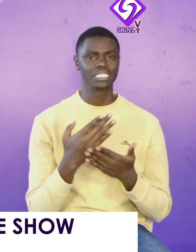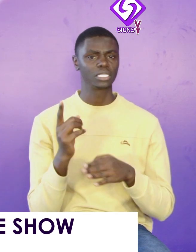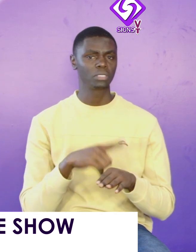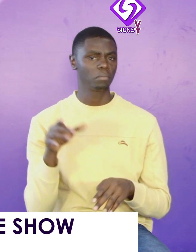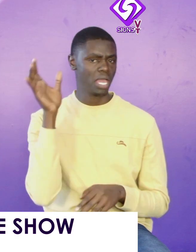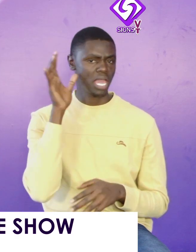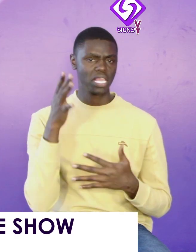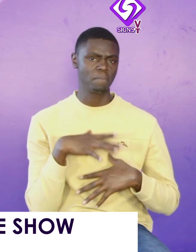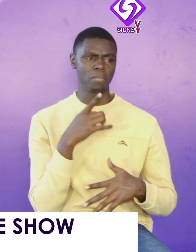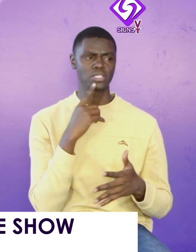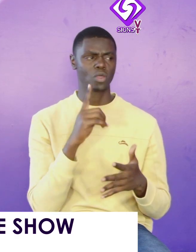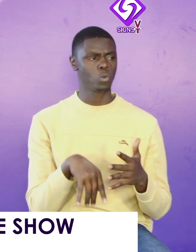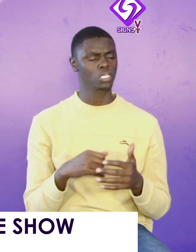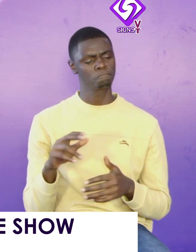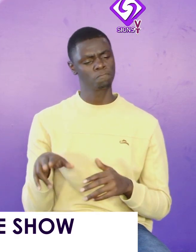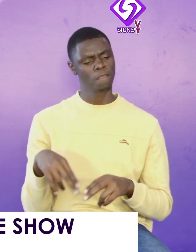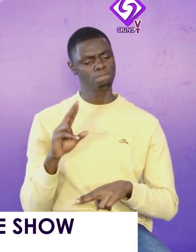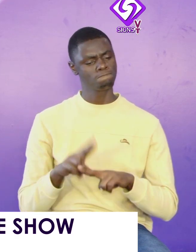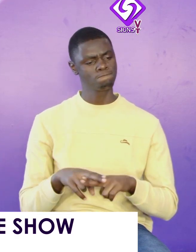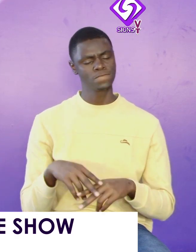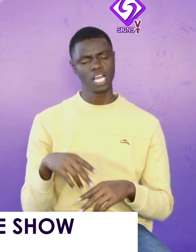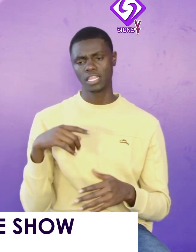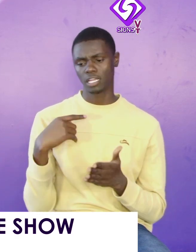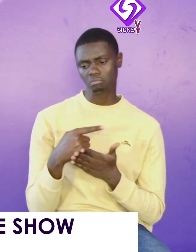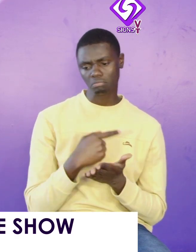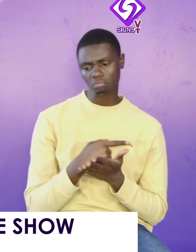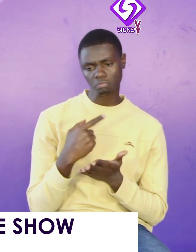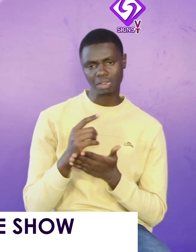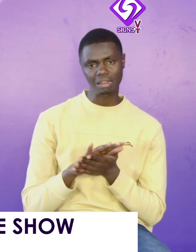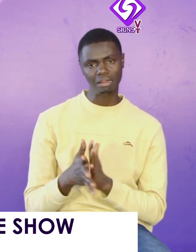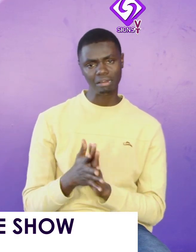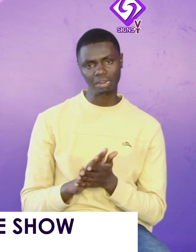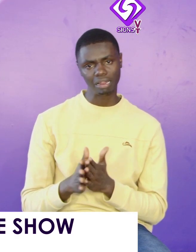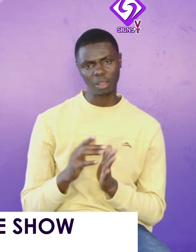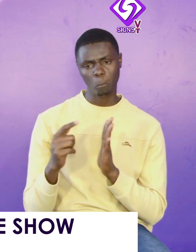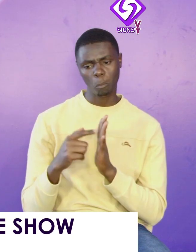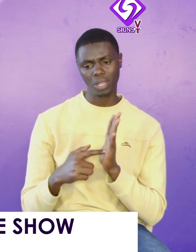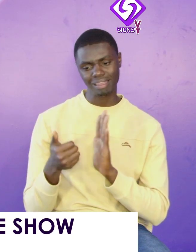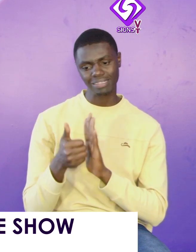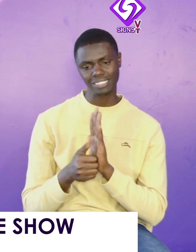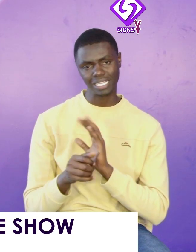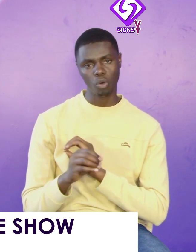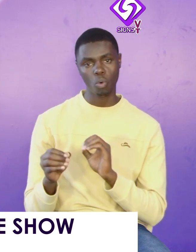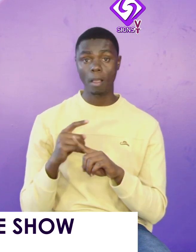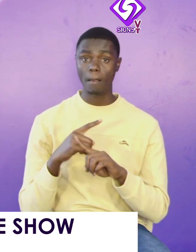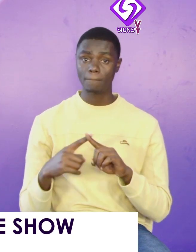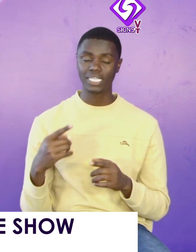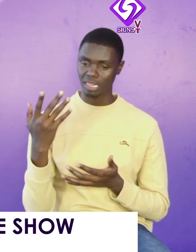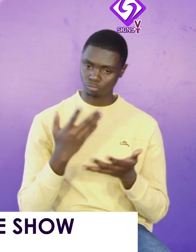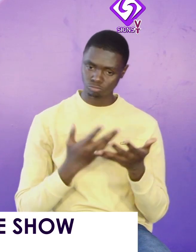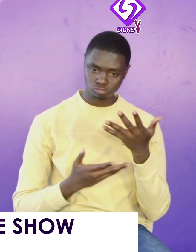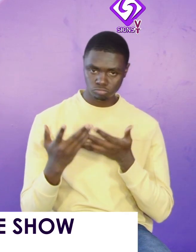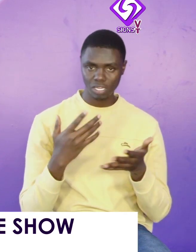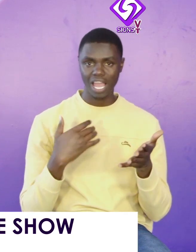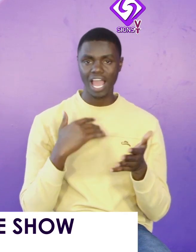that they sit down and they just talk about nothing. But in that nothingness, there is a lot